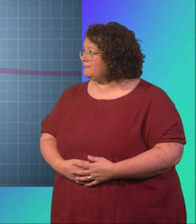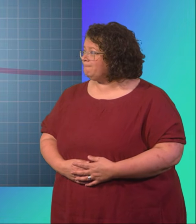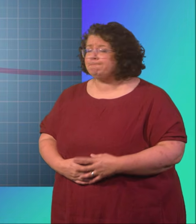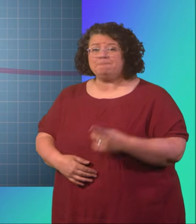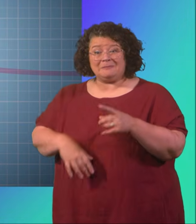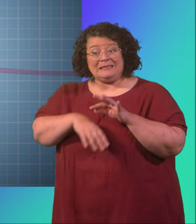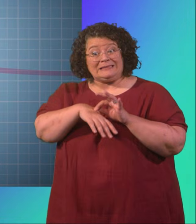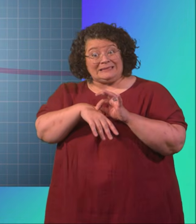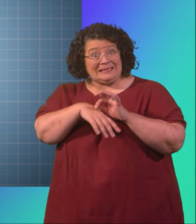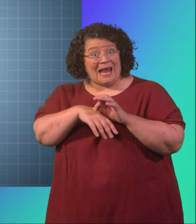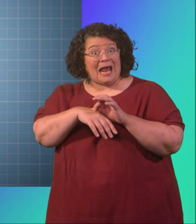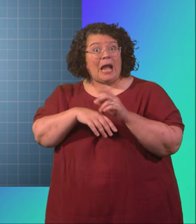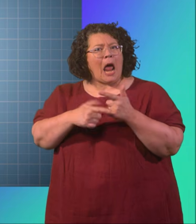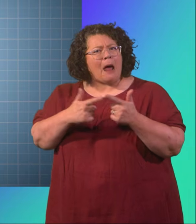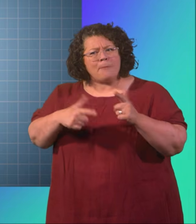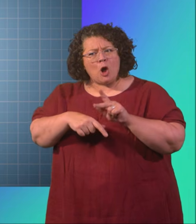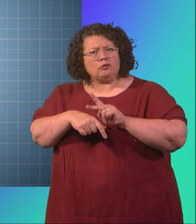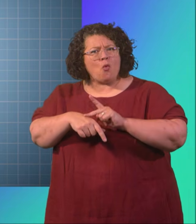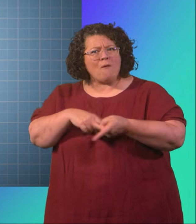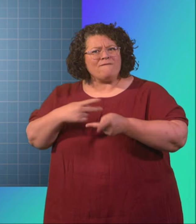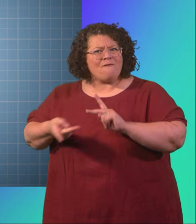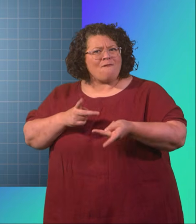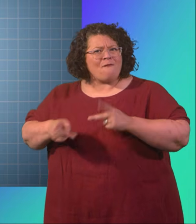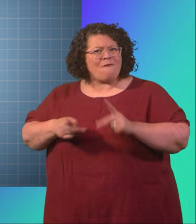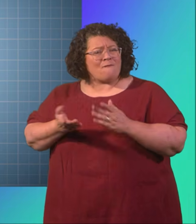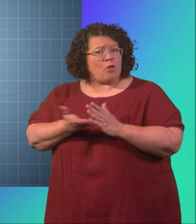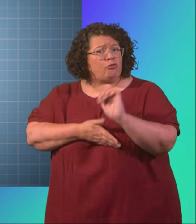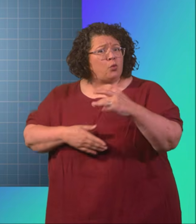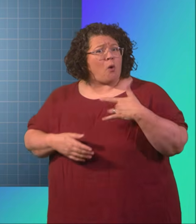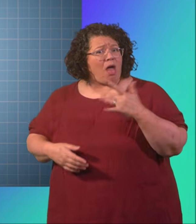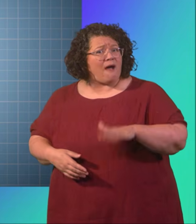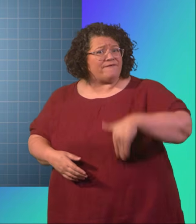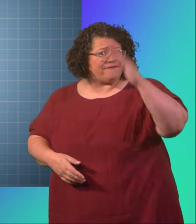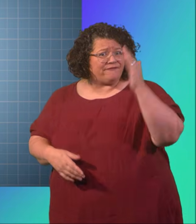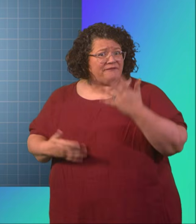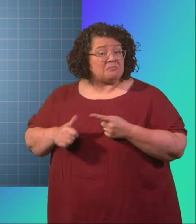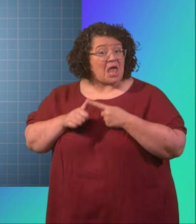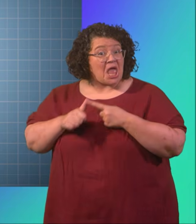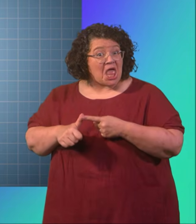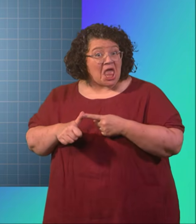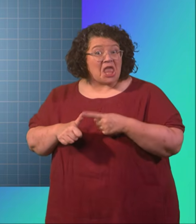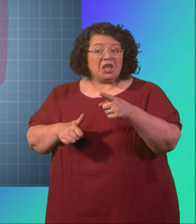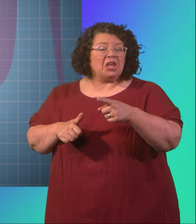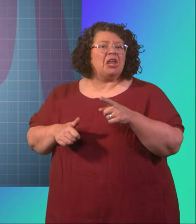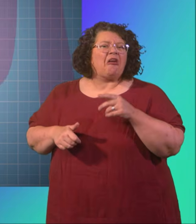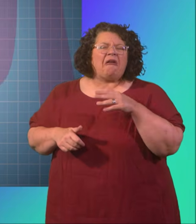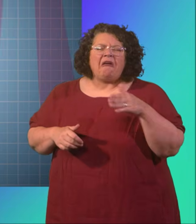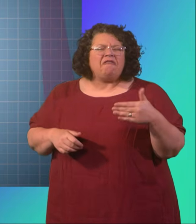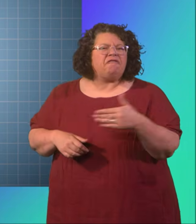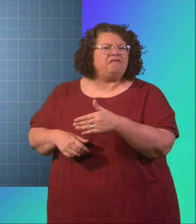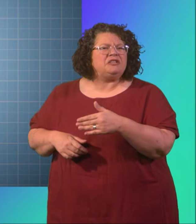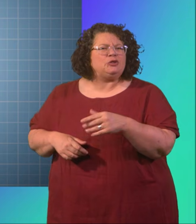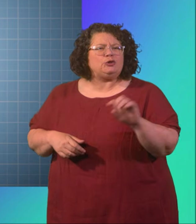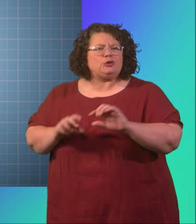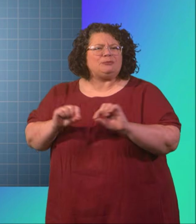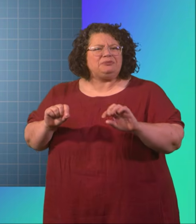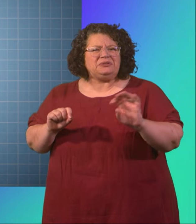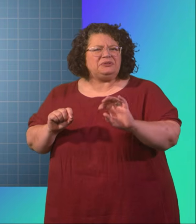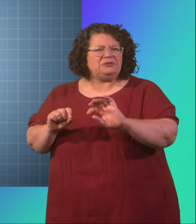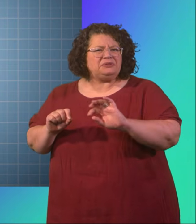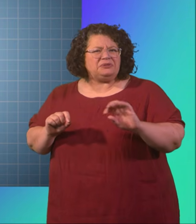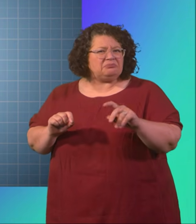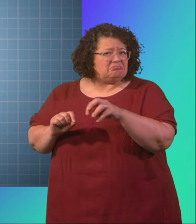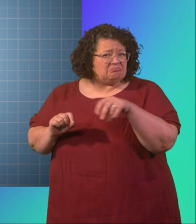How much skin will you shed in your lifetime? Is it A, enough to sprinkle on your fish and chips, B, enough to fill a